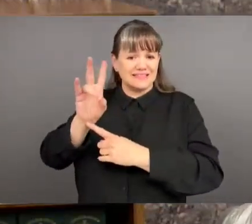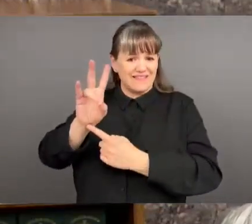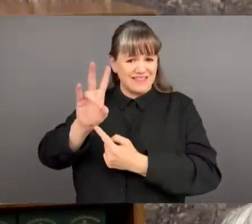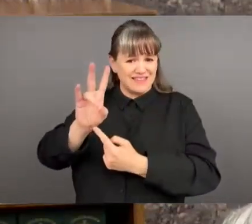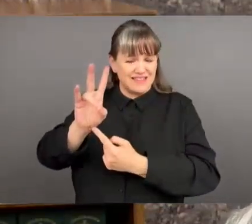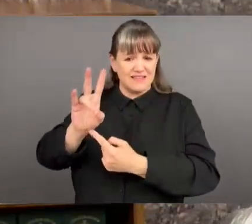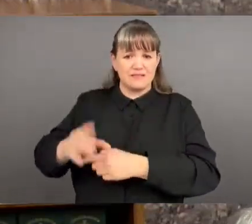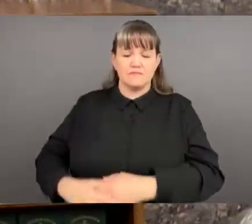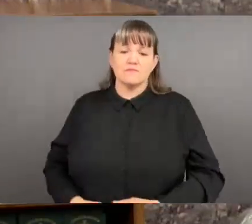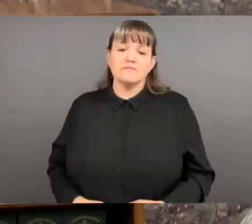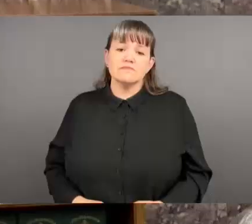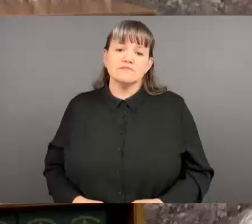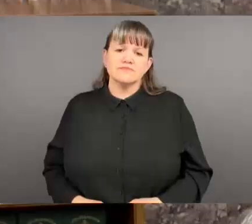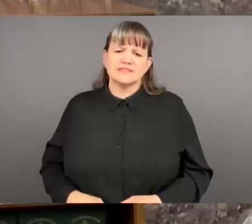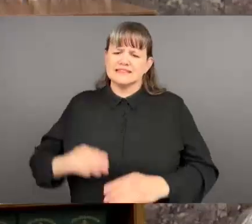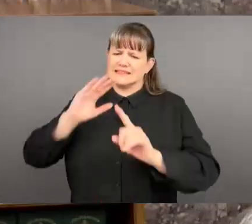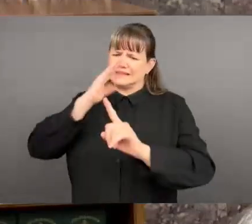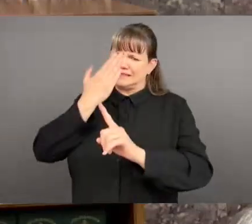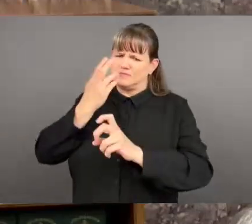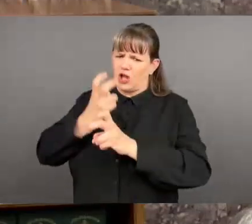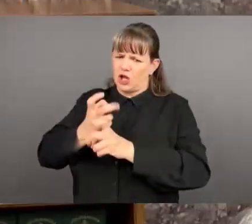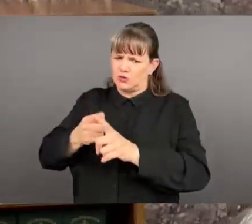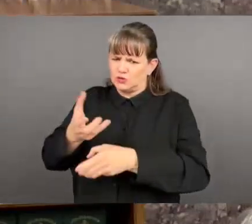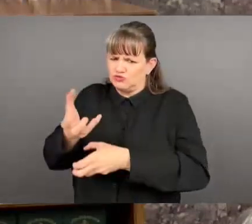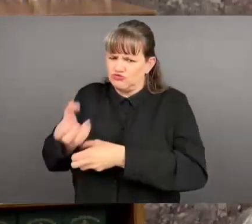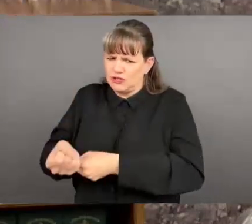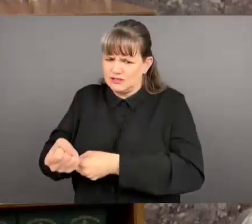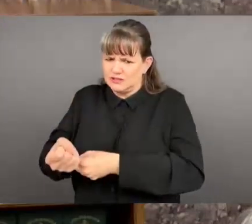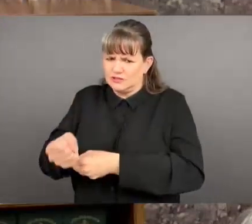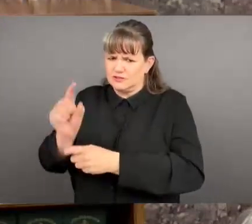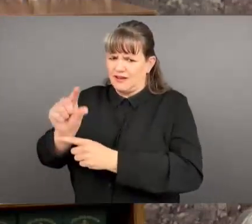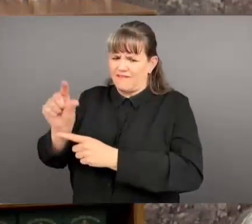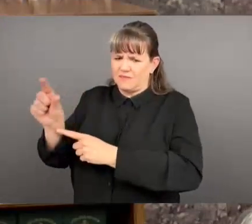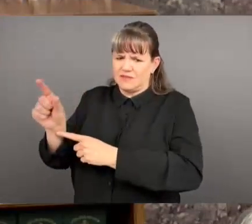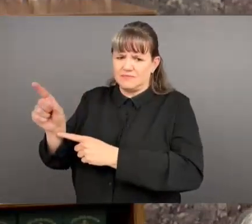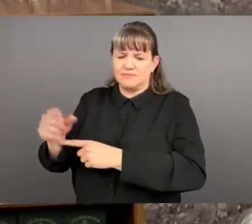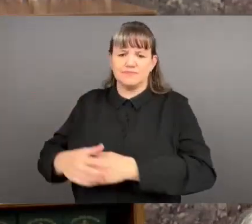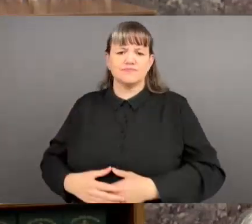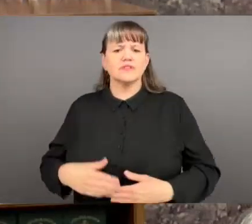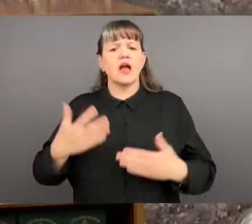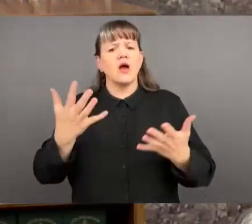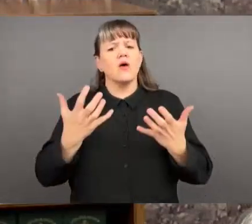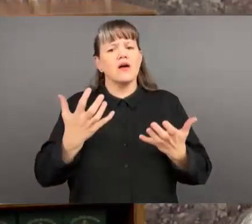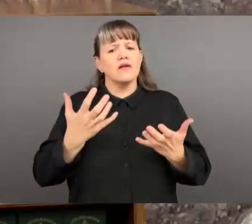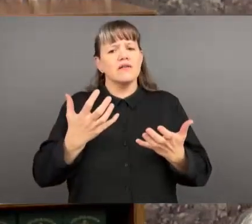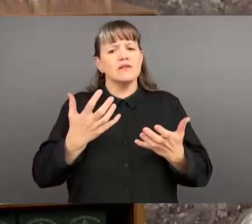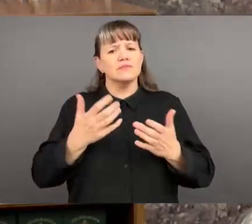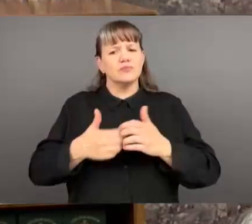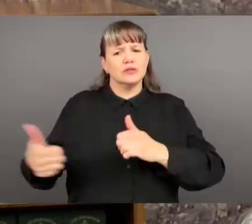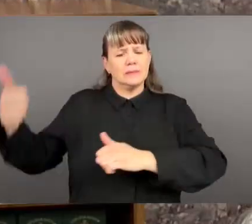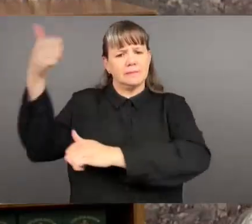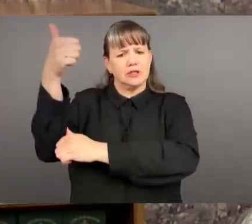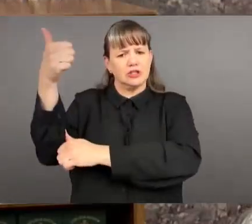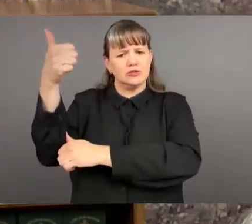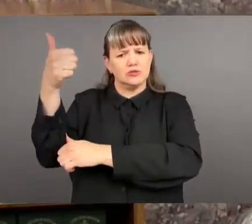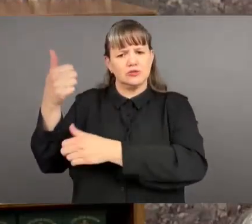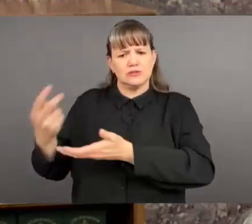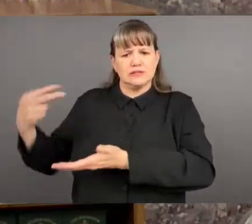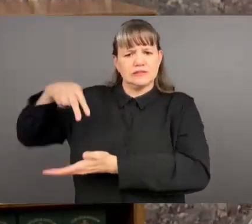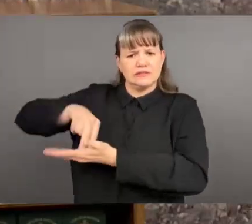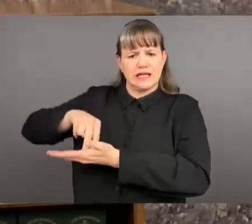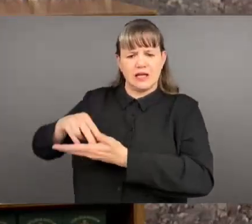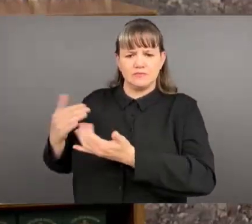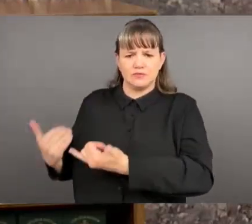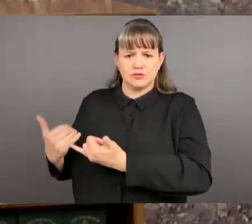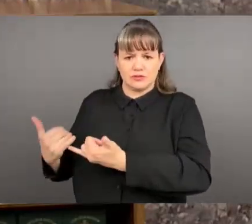an opportunity to stand and confirm today. Will he commit that his government, over the term of